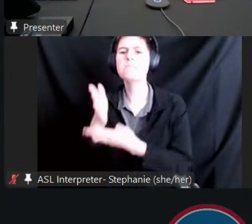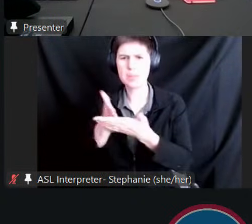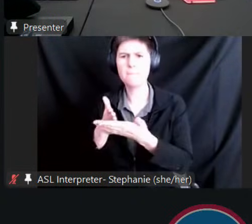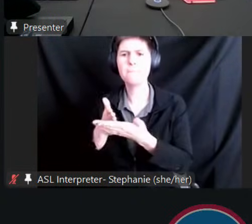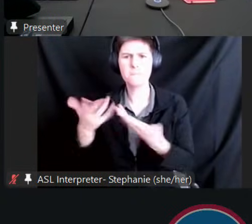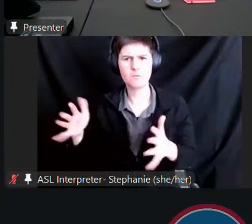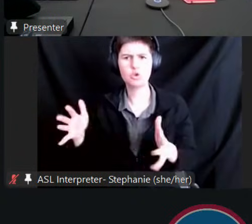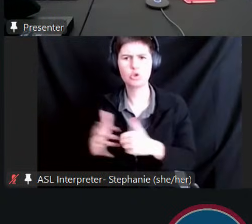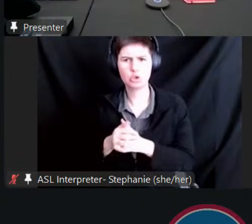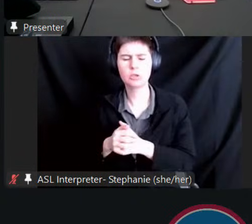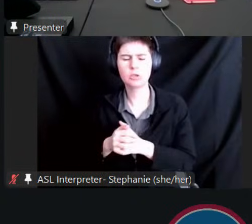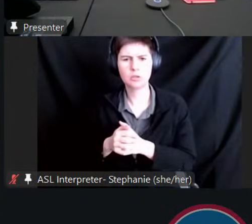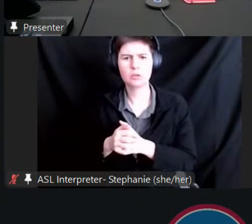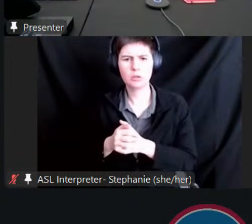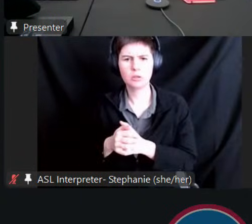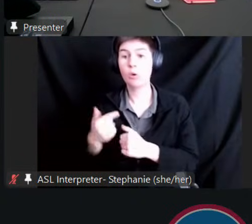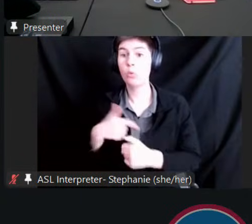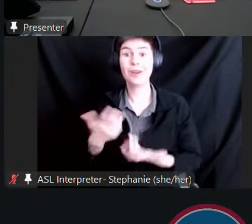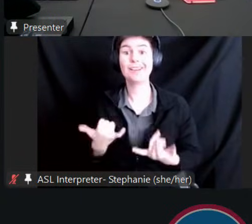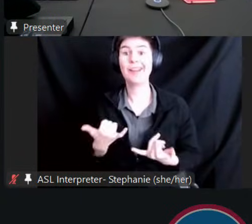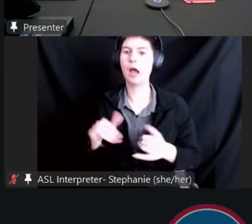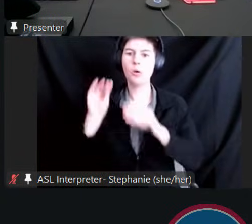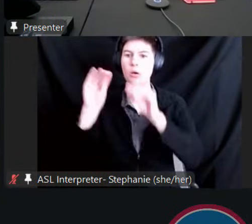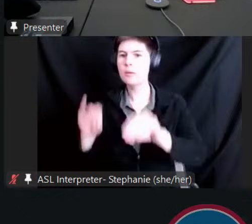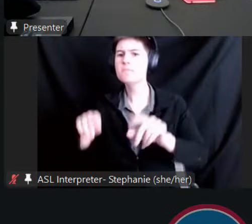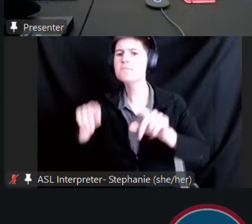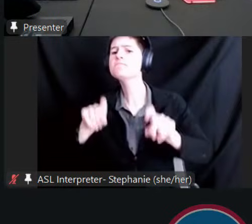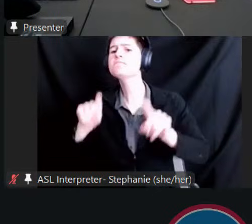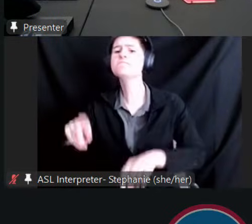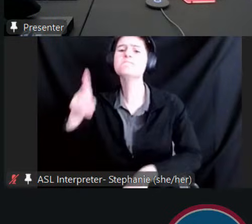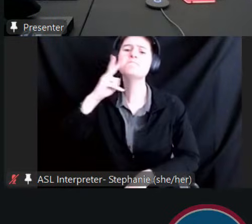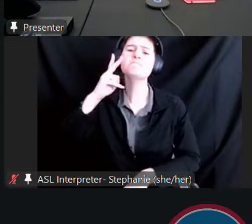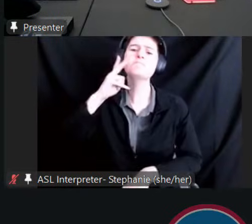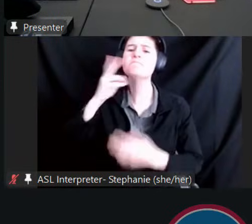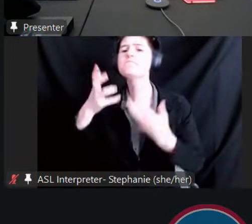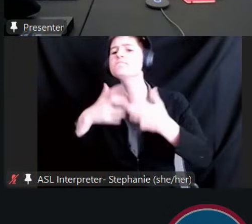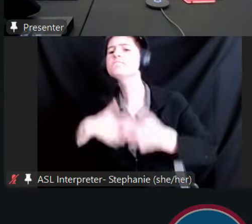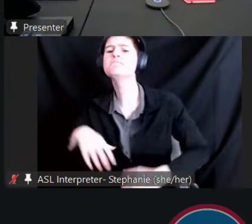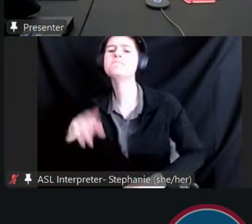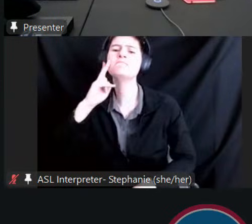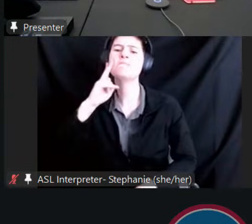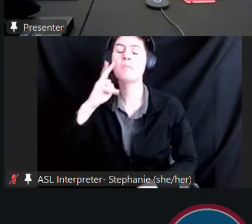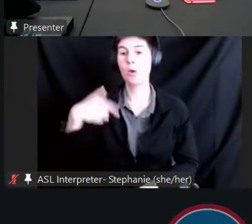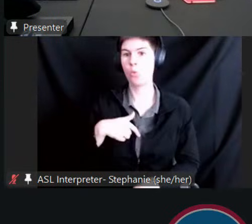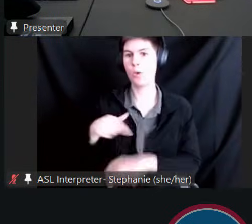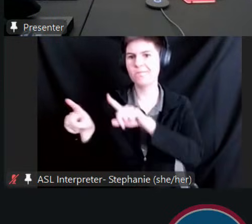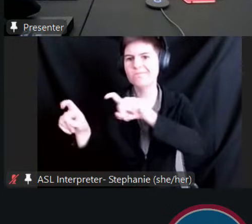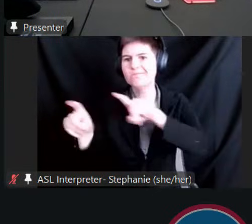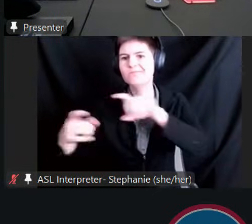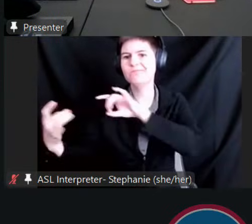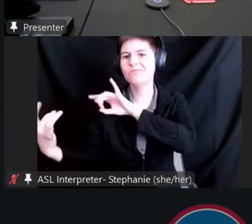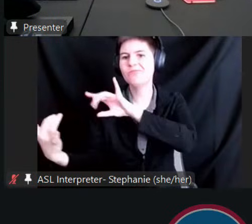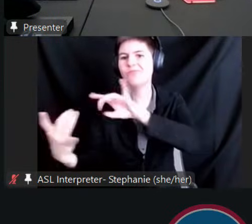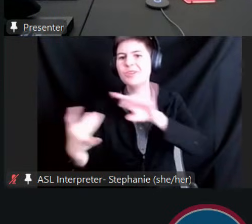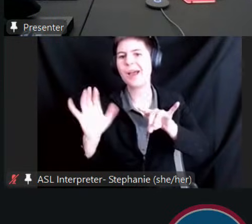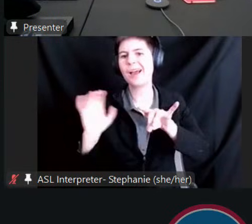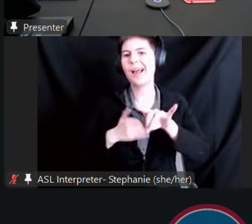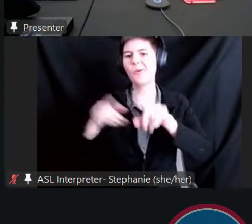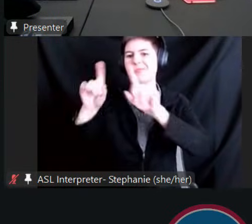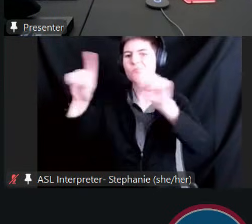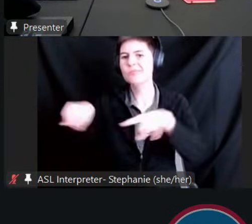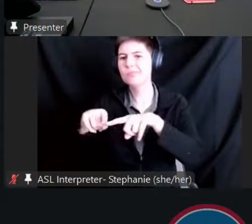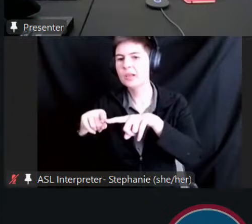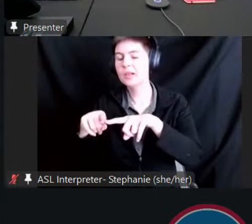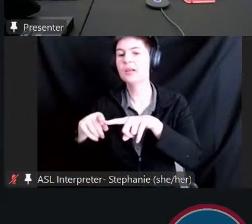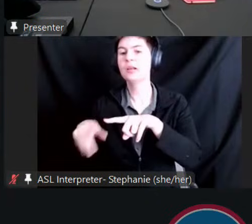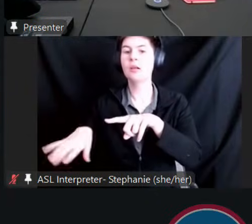well, undergoing a pilot phase. You know, so hopefully we get good feedback on that and are able to identify funding to roll it